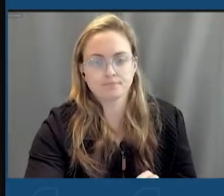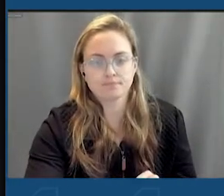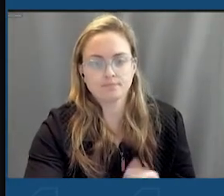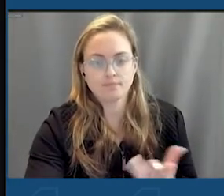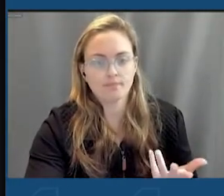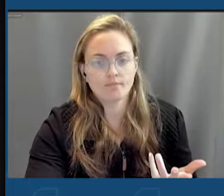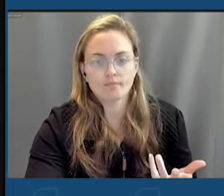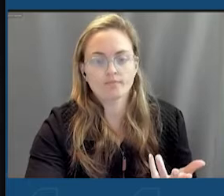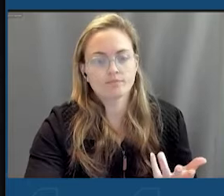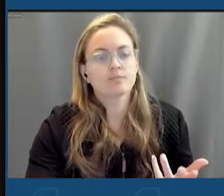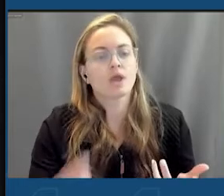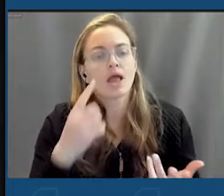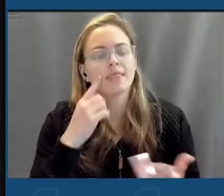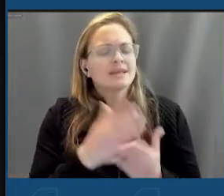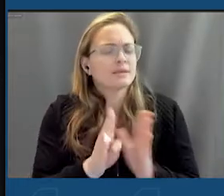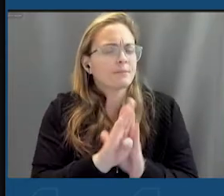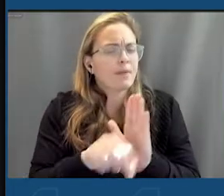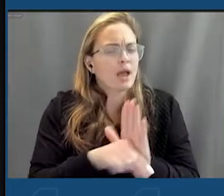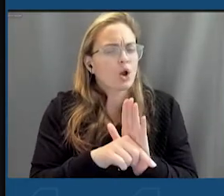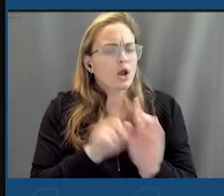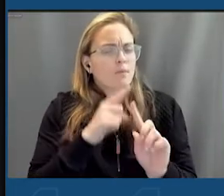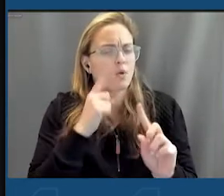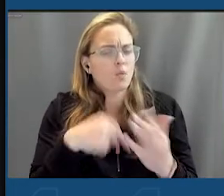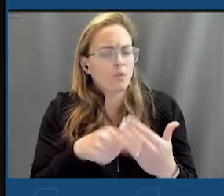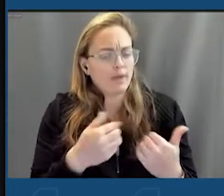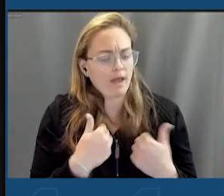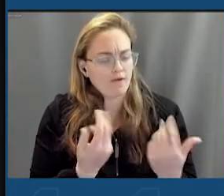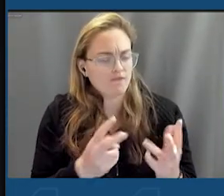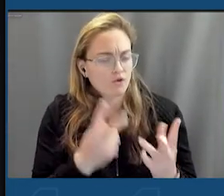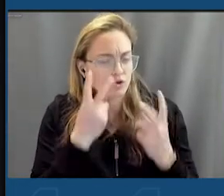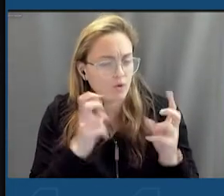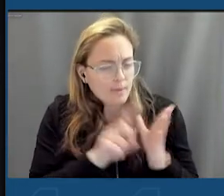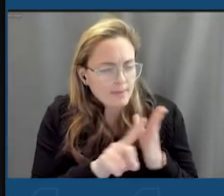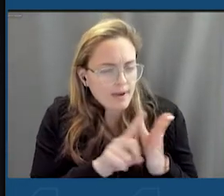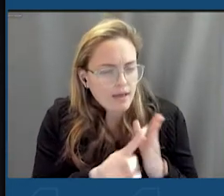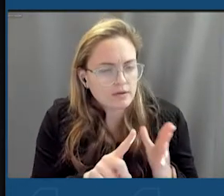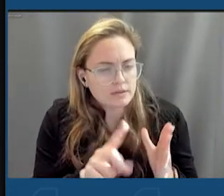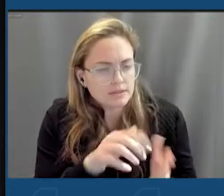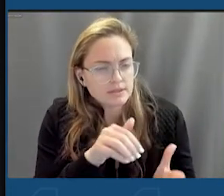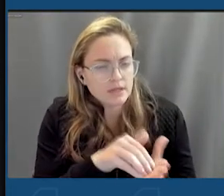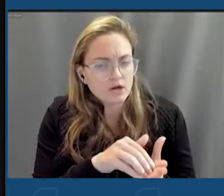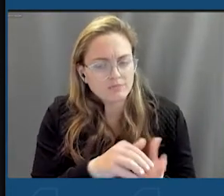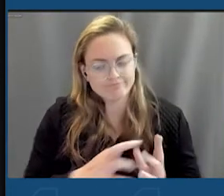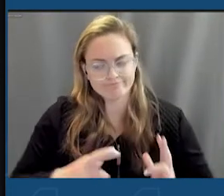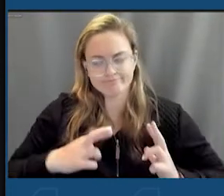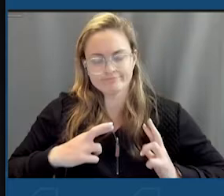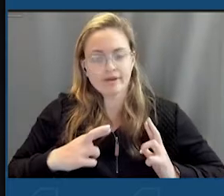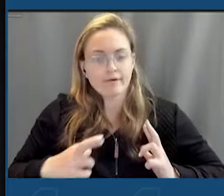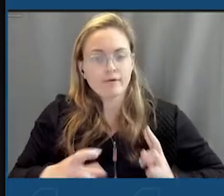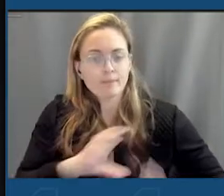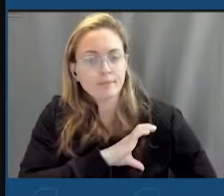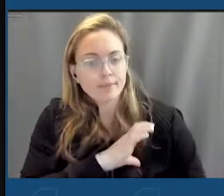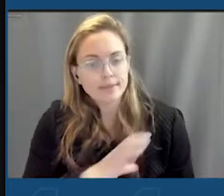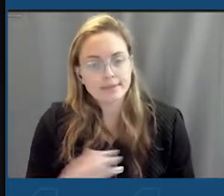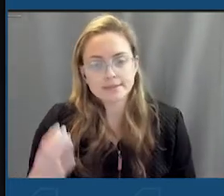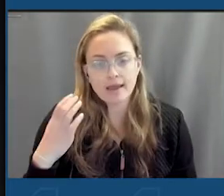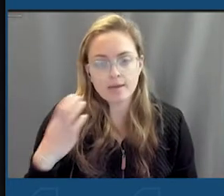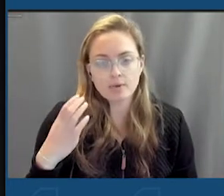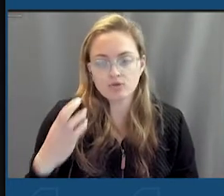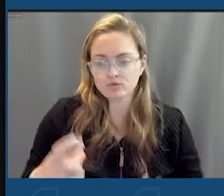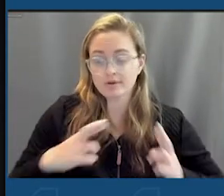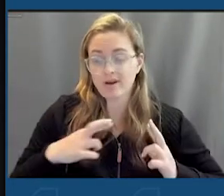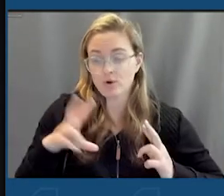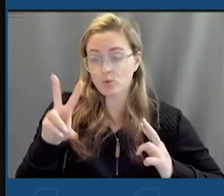I think to give some background on what we have here for the Crime Analysis Center. So I'm a retired police captain from Troy PD. I retired back in 2008,